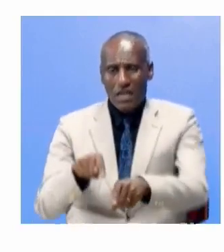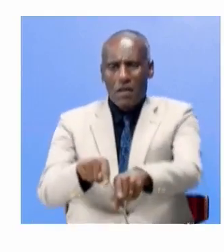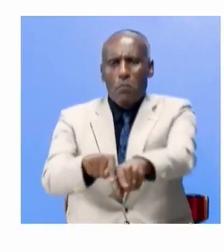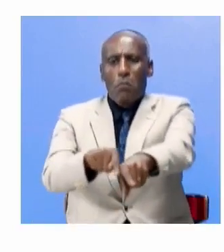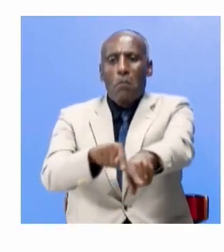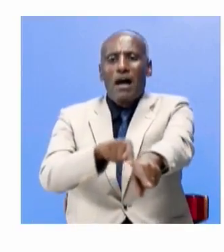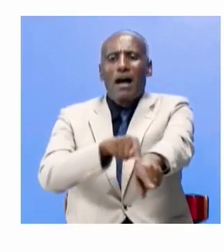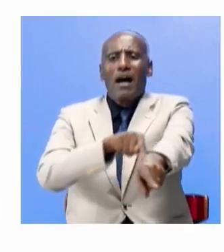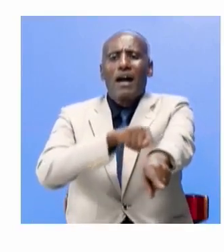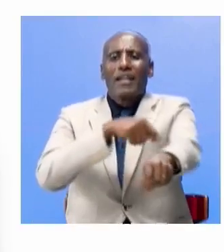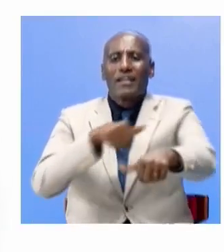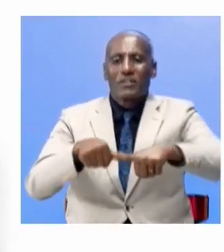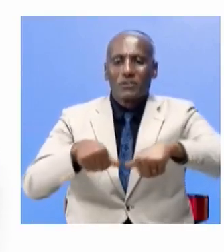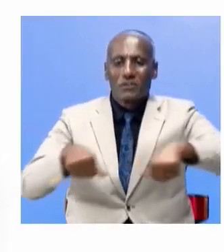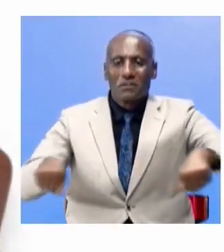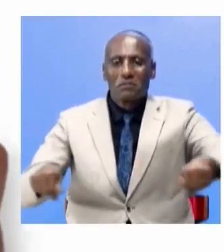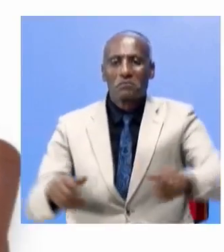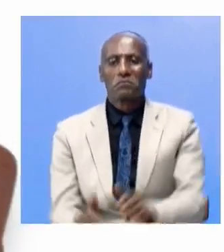The marathon